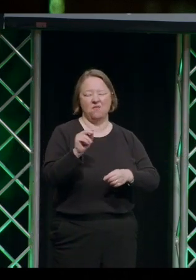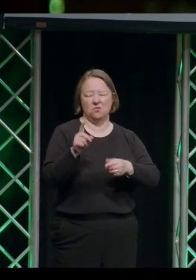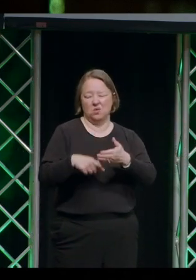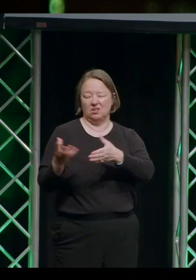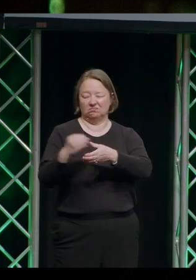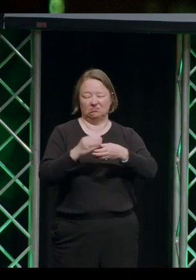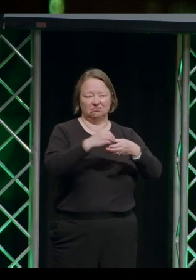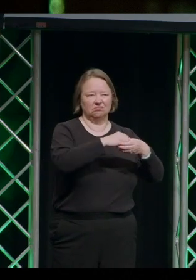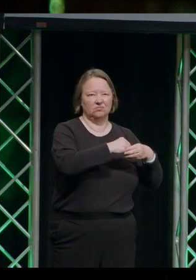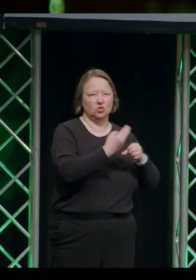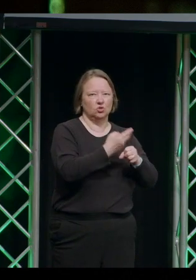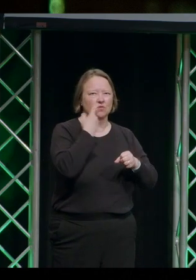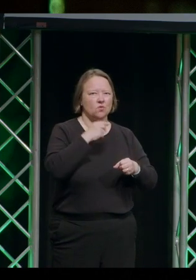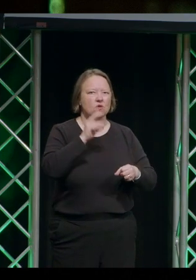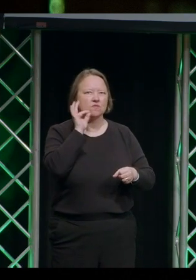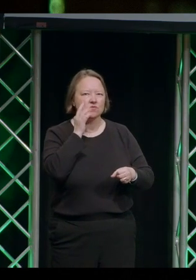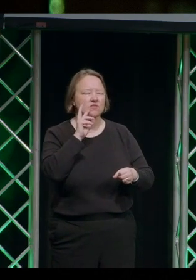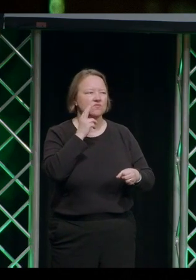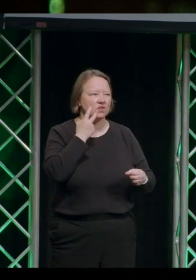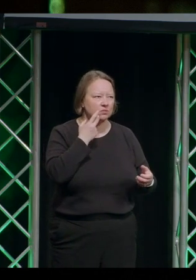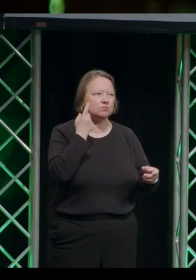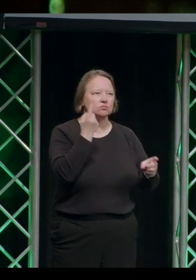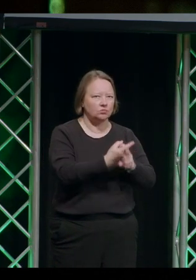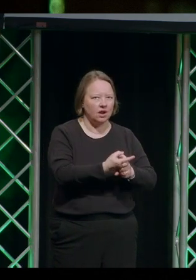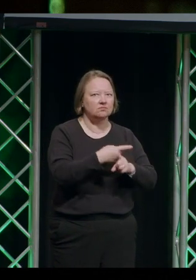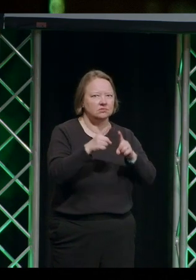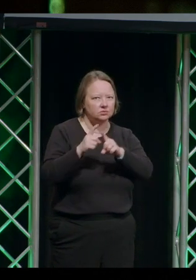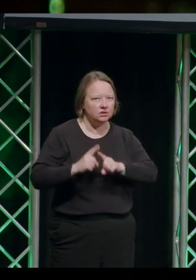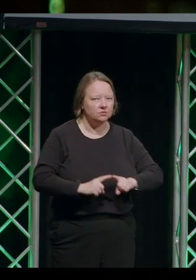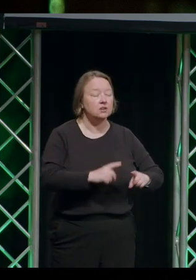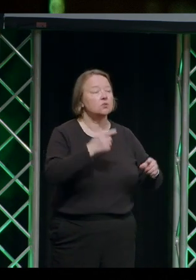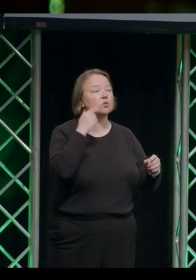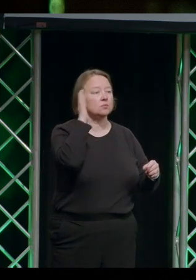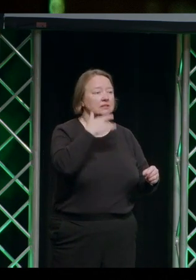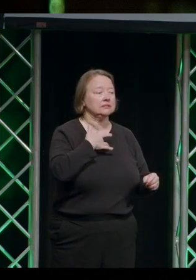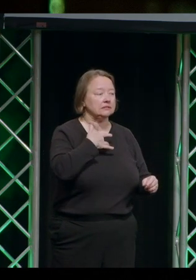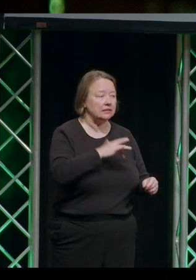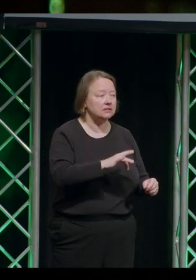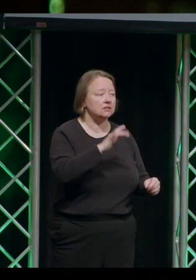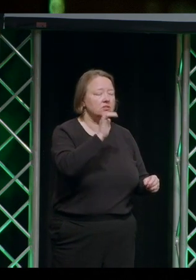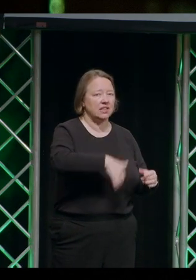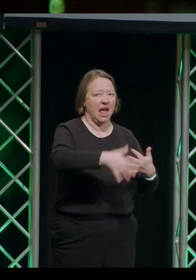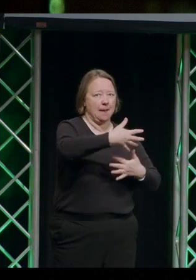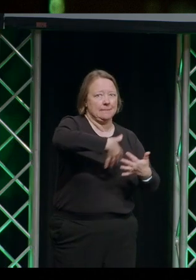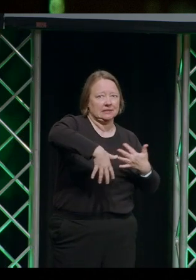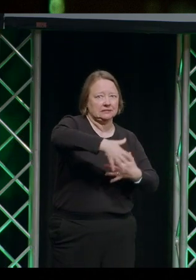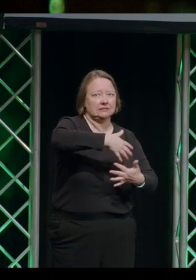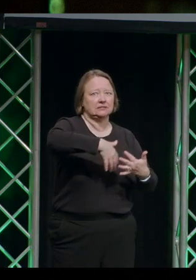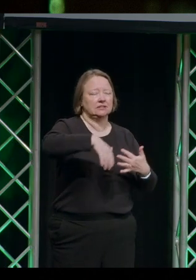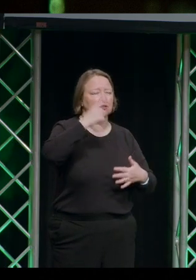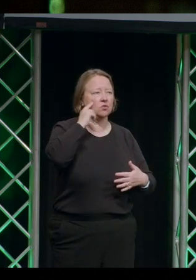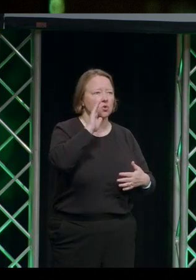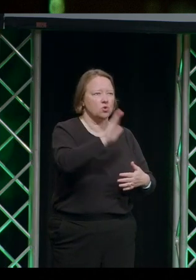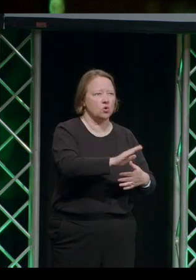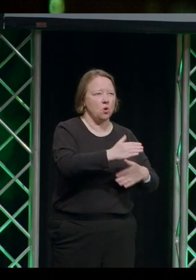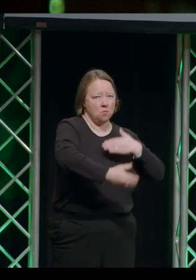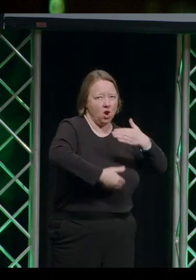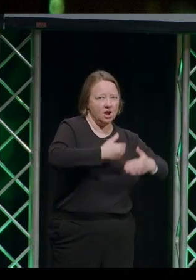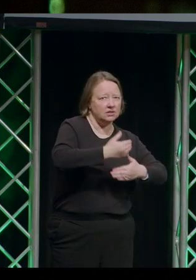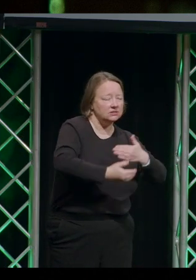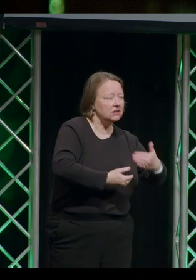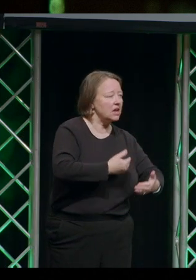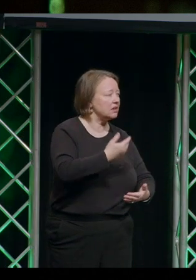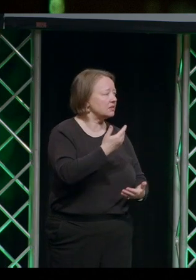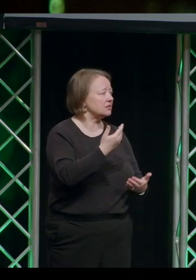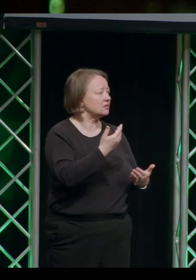produce, you know, discarded produce. Are you going to be sensitive to that mix in terms of your process? It